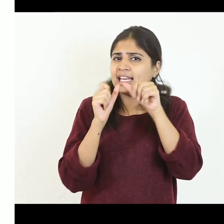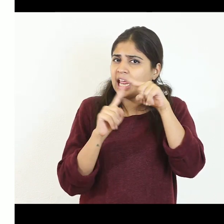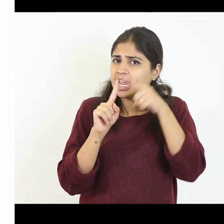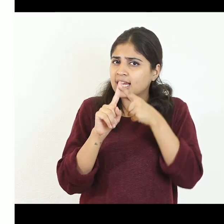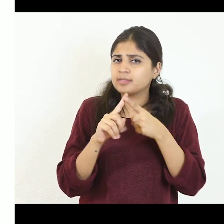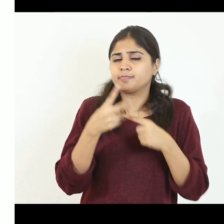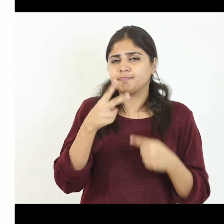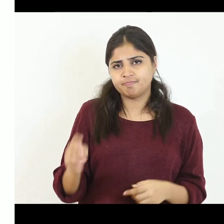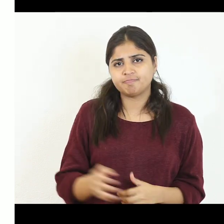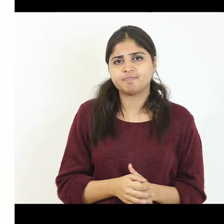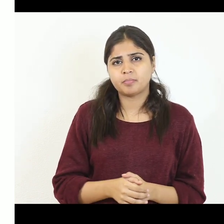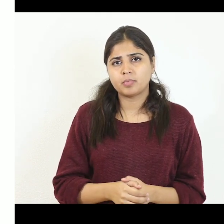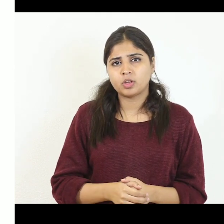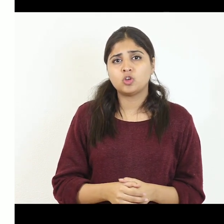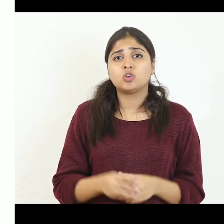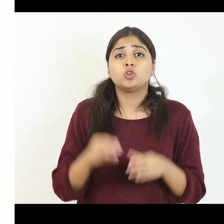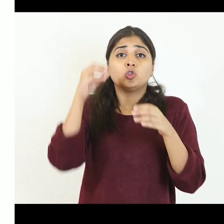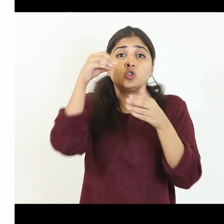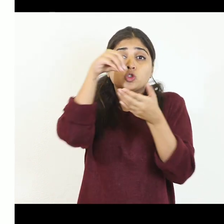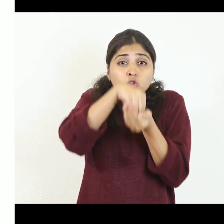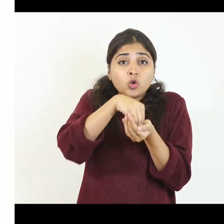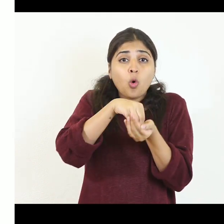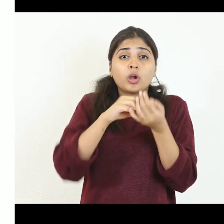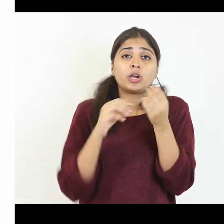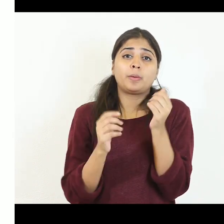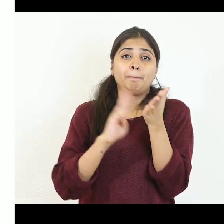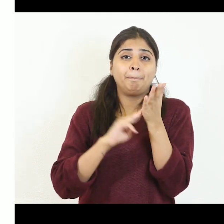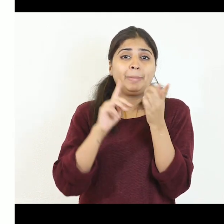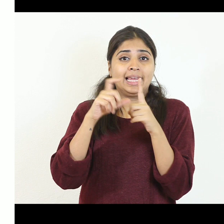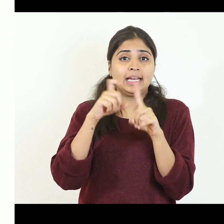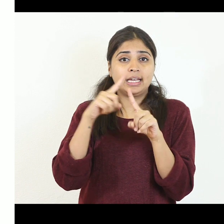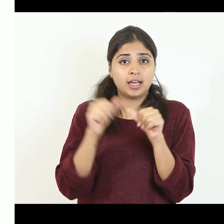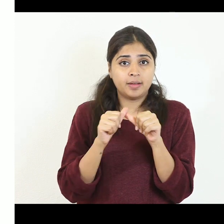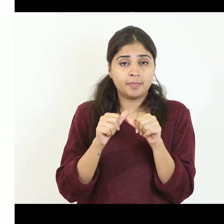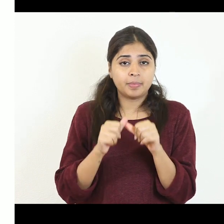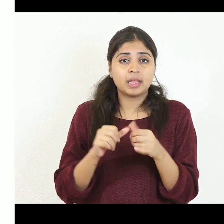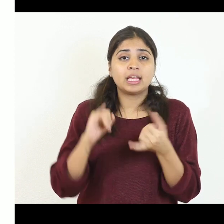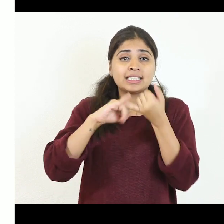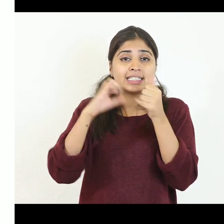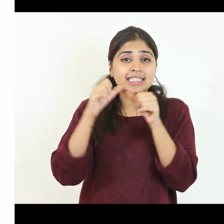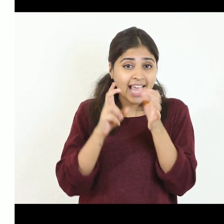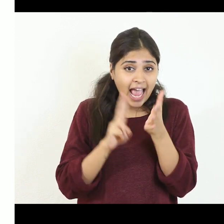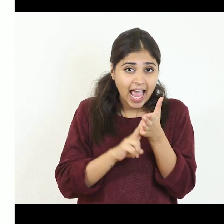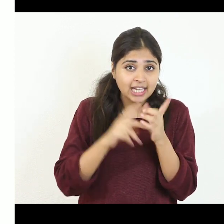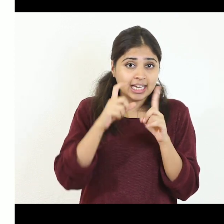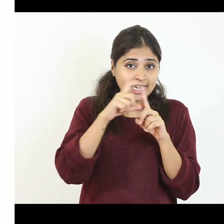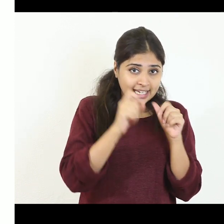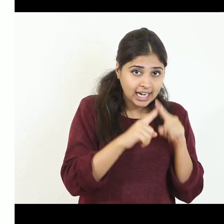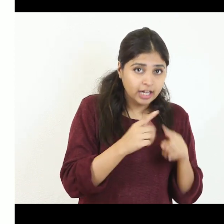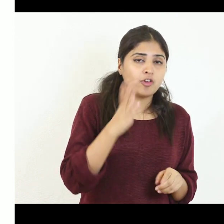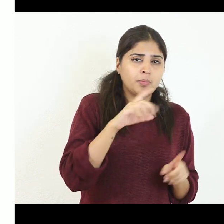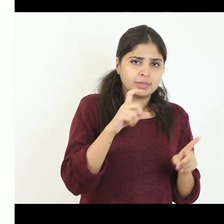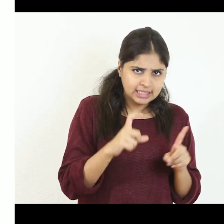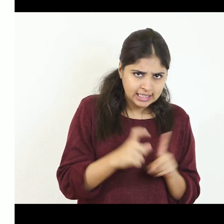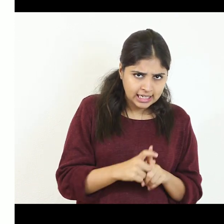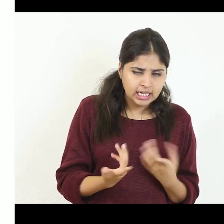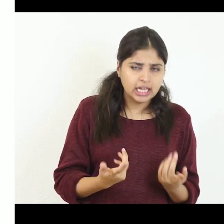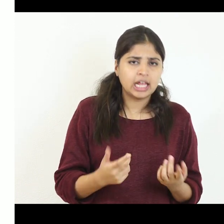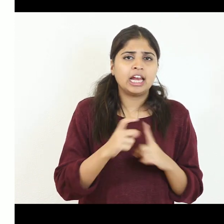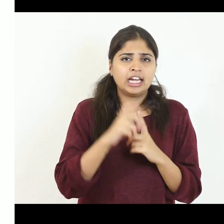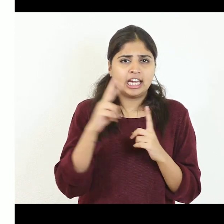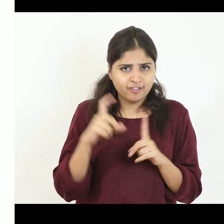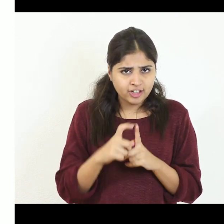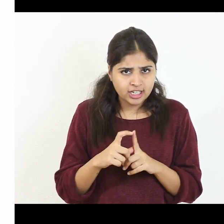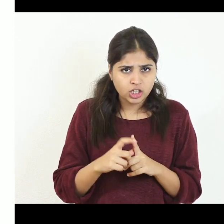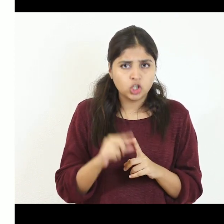Storage media. The scanned data is normally supplied on CD, DVD, or USB. When